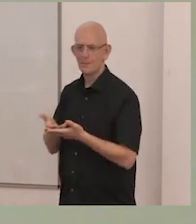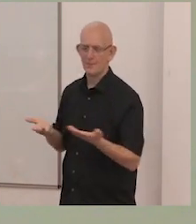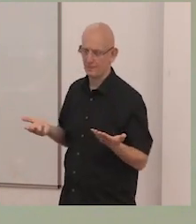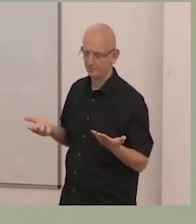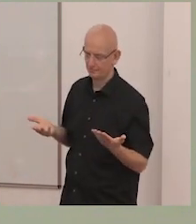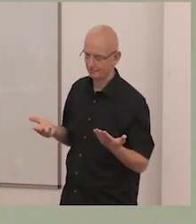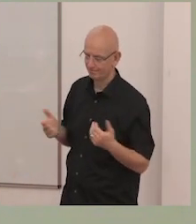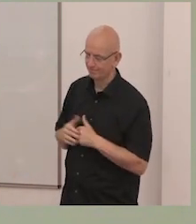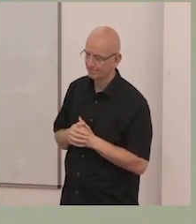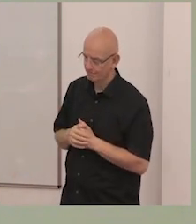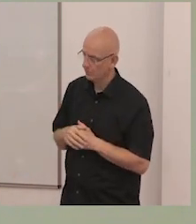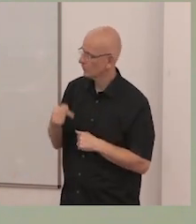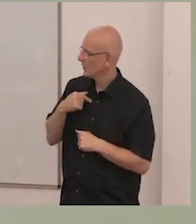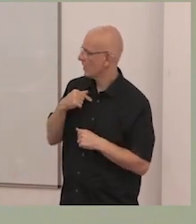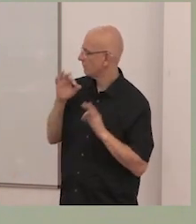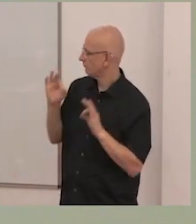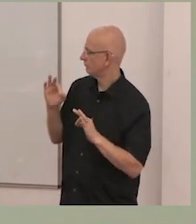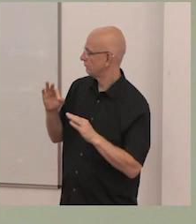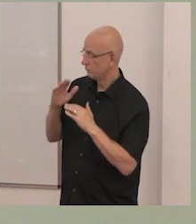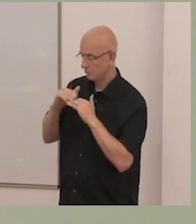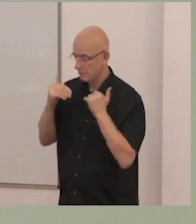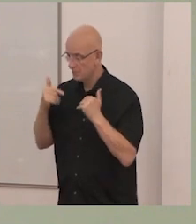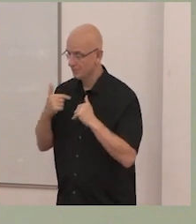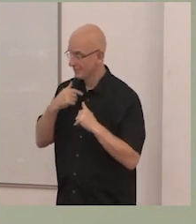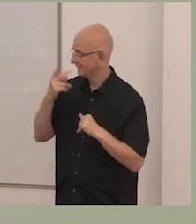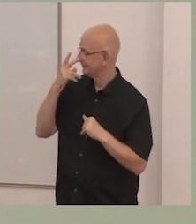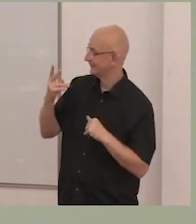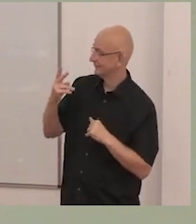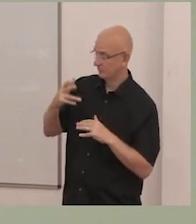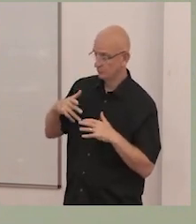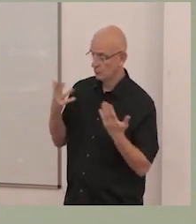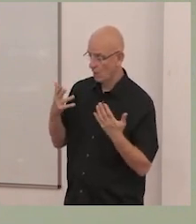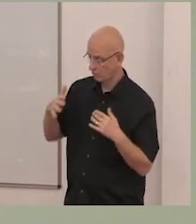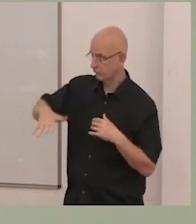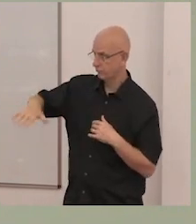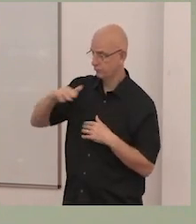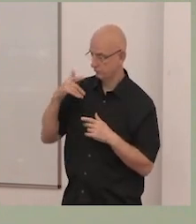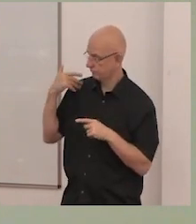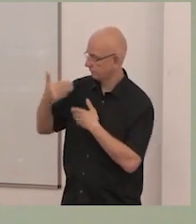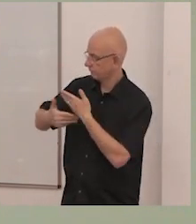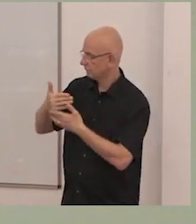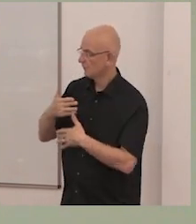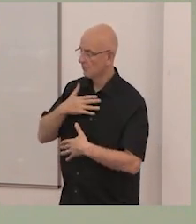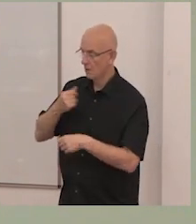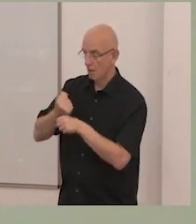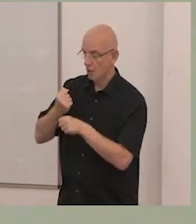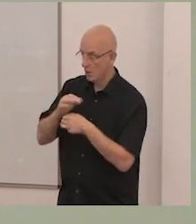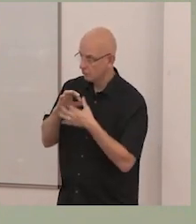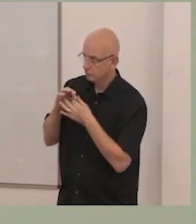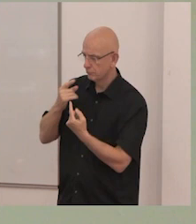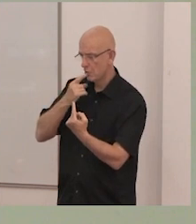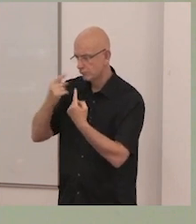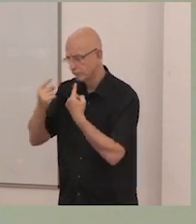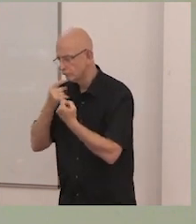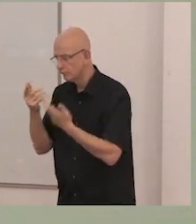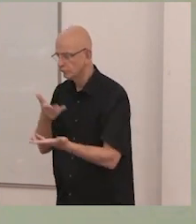my colleagues to discuss with each year. I remind that I was for one